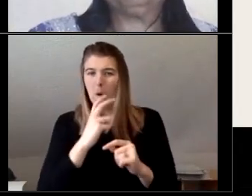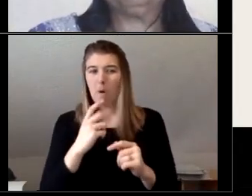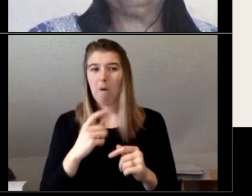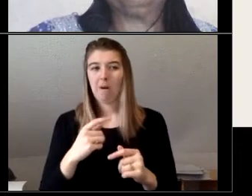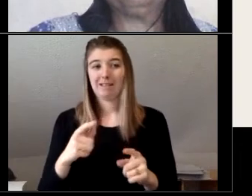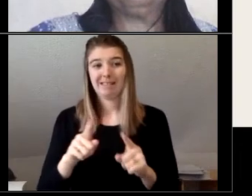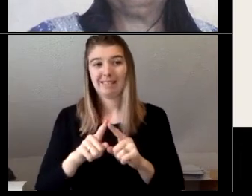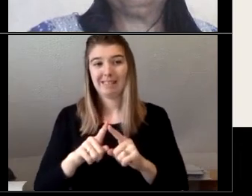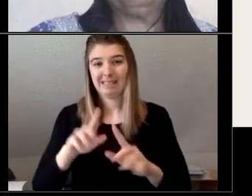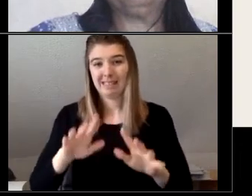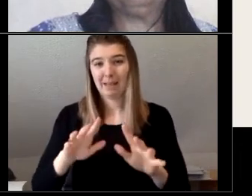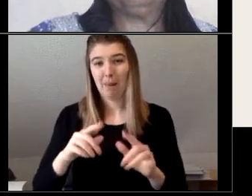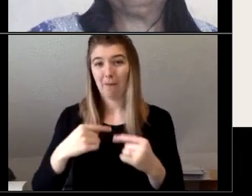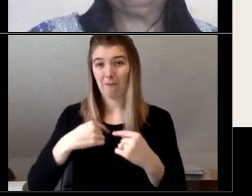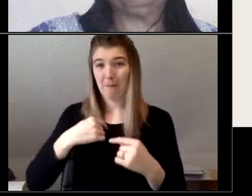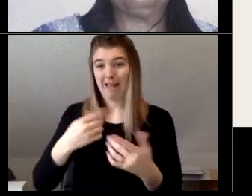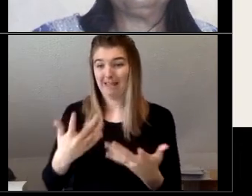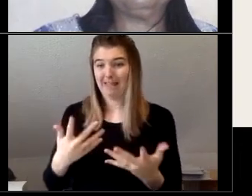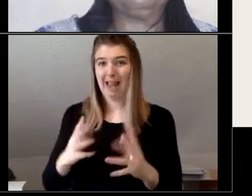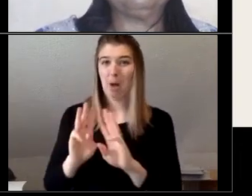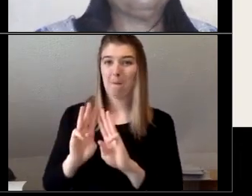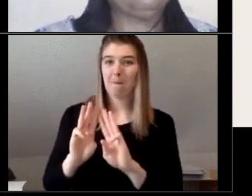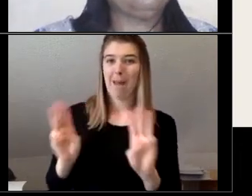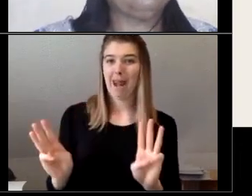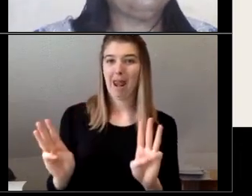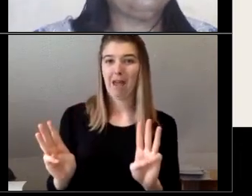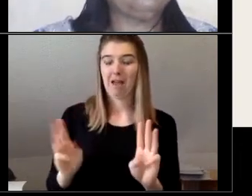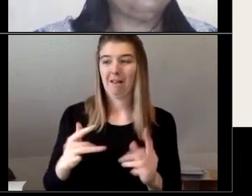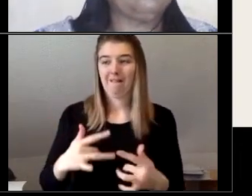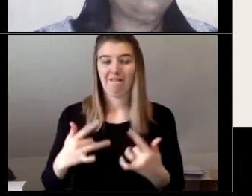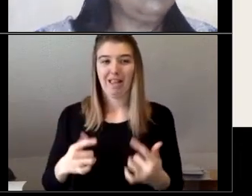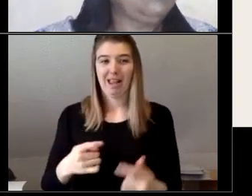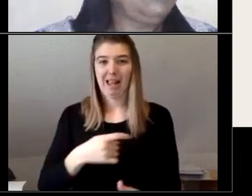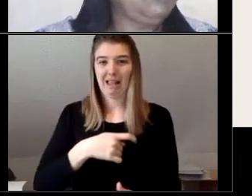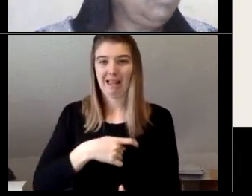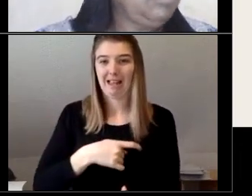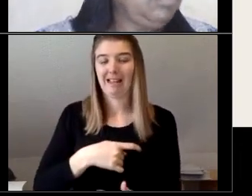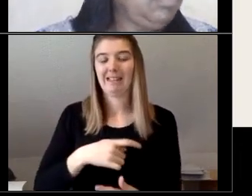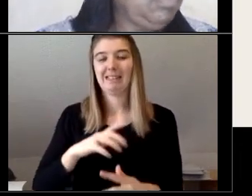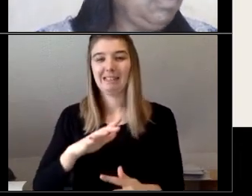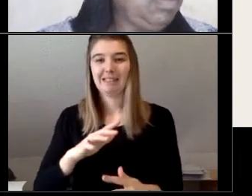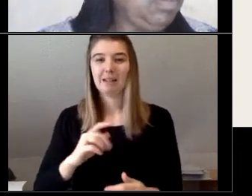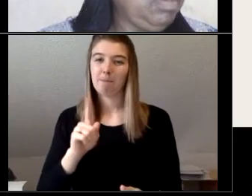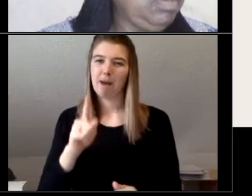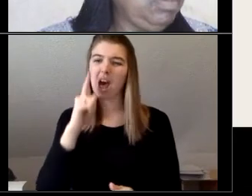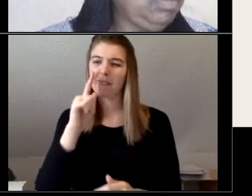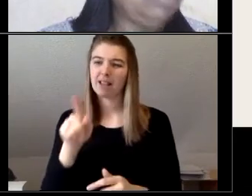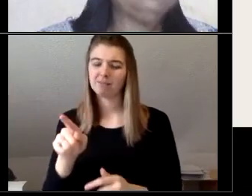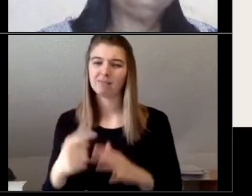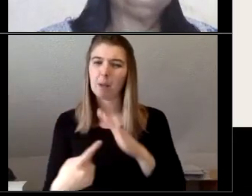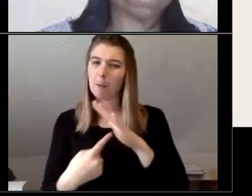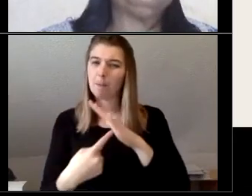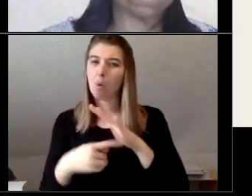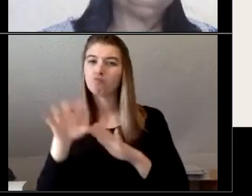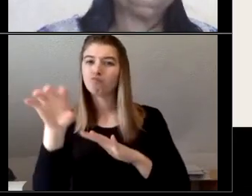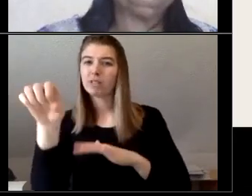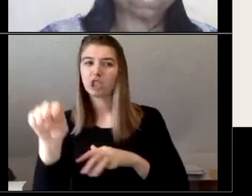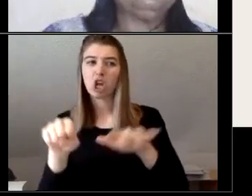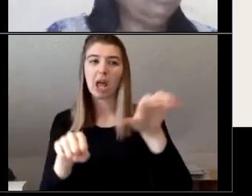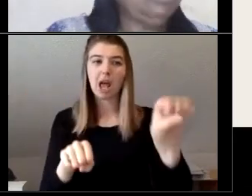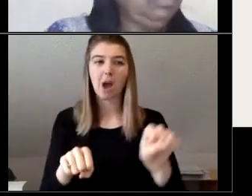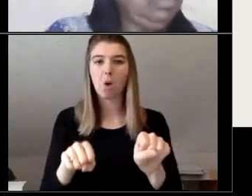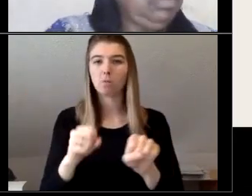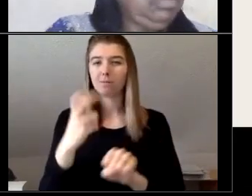intimidating process as well. And I think really reaching out and recognizing that other researchers,